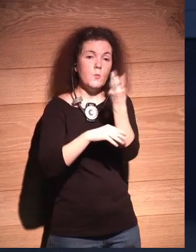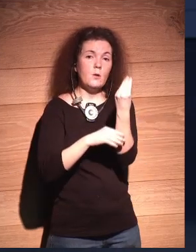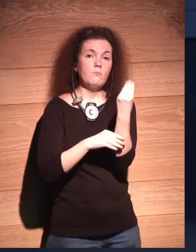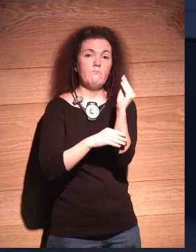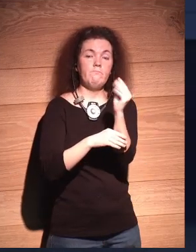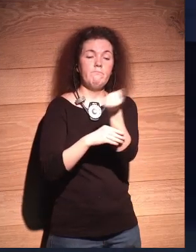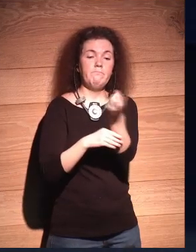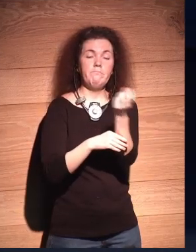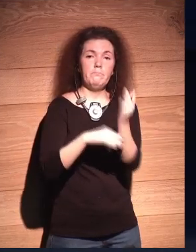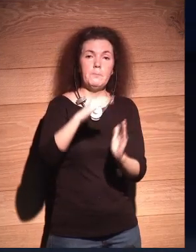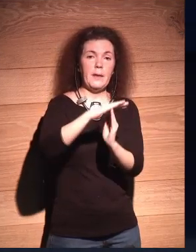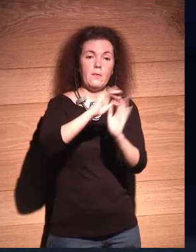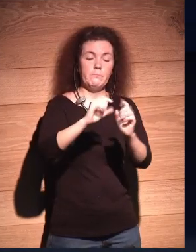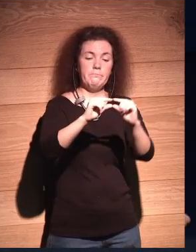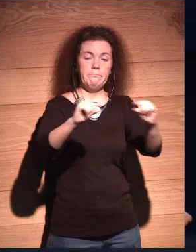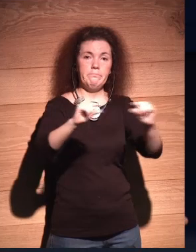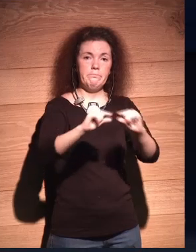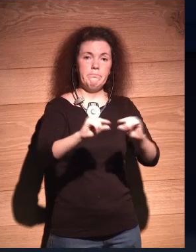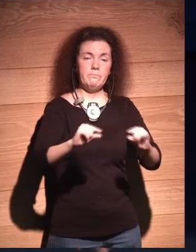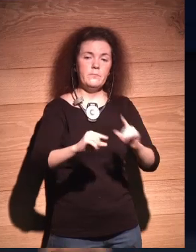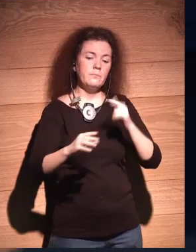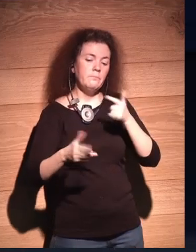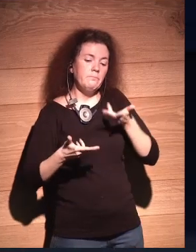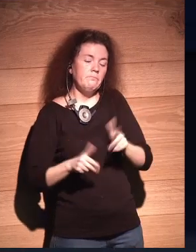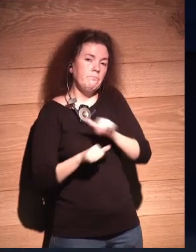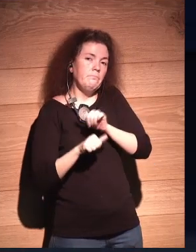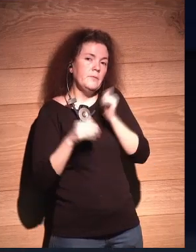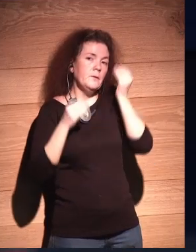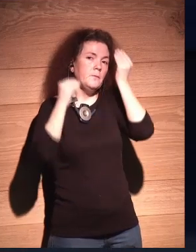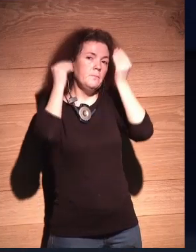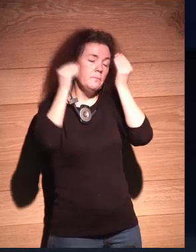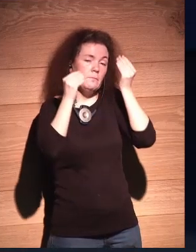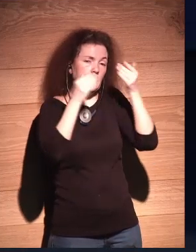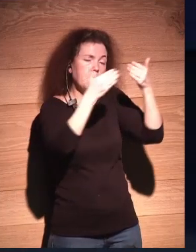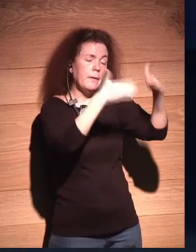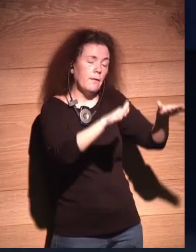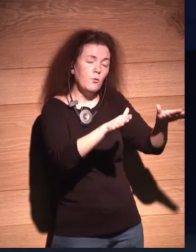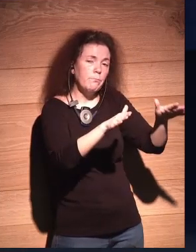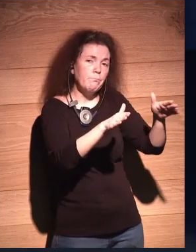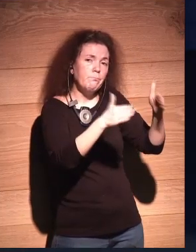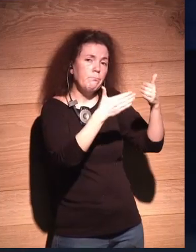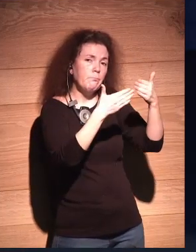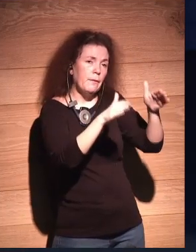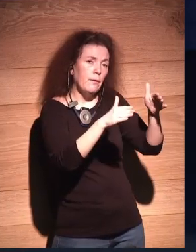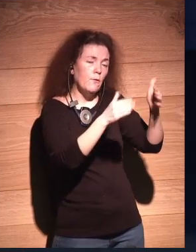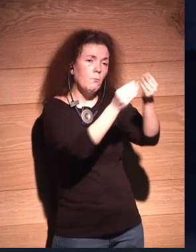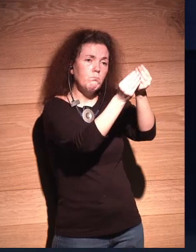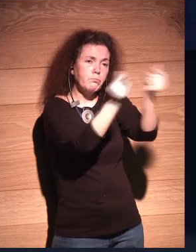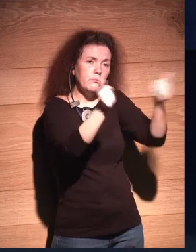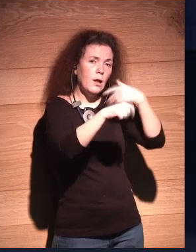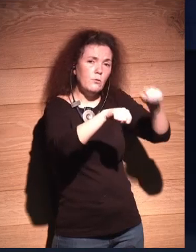So we're just sitting there, just thinking it had been lost and it had disintegrated somewhere.